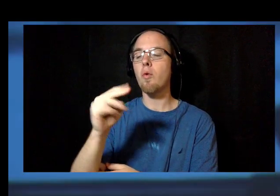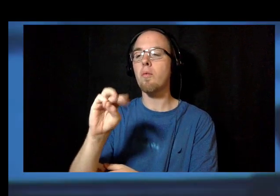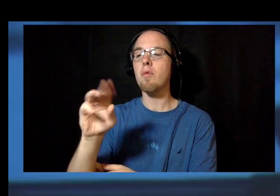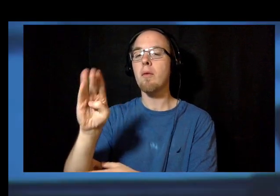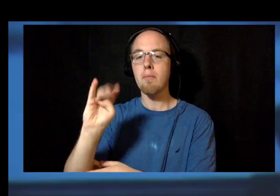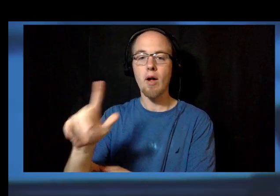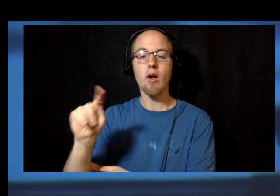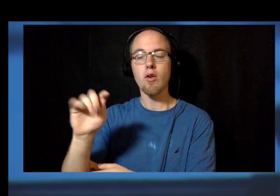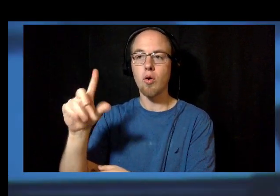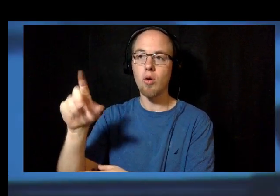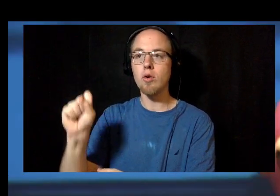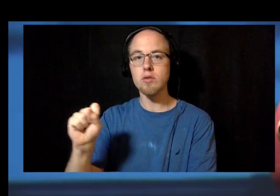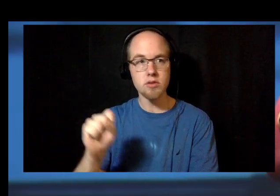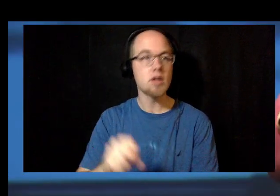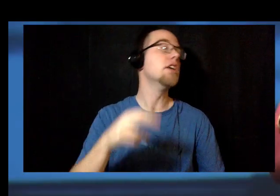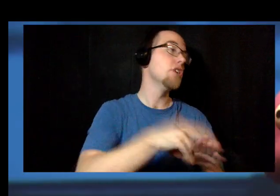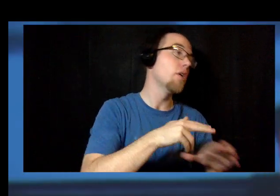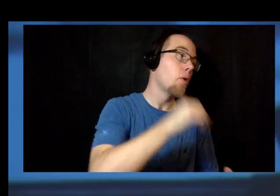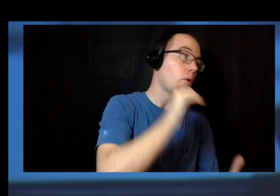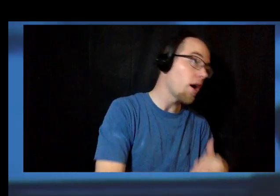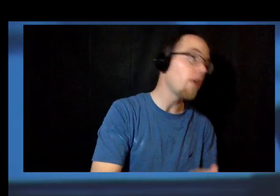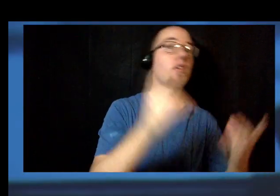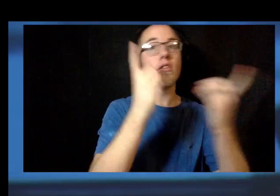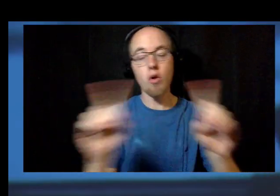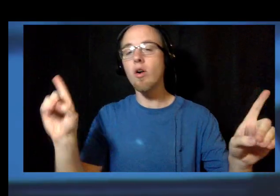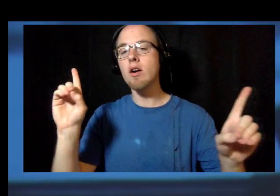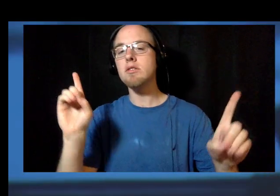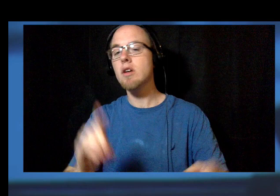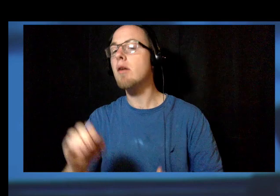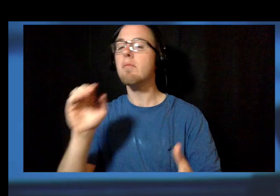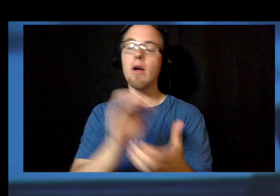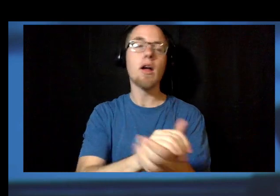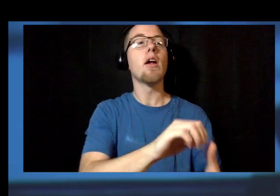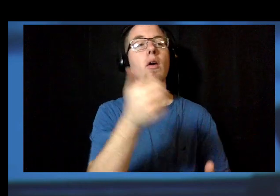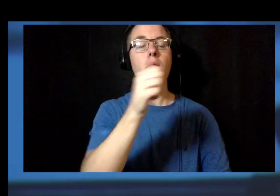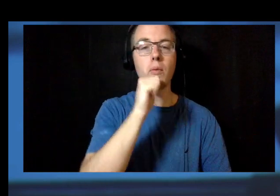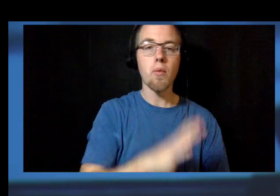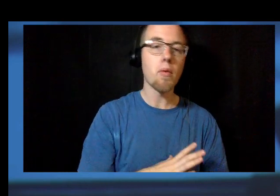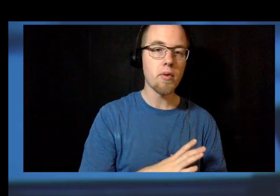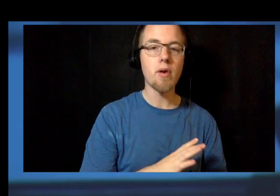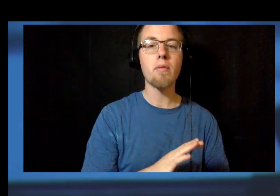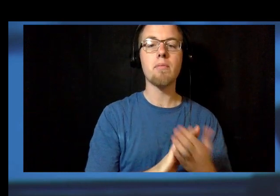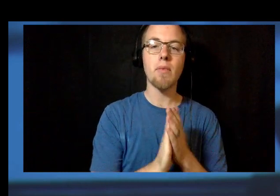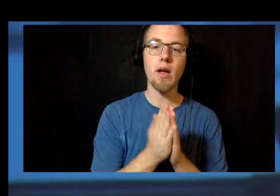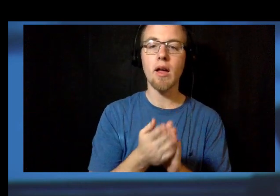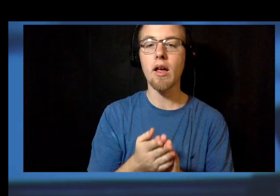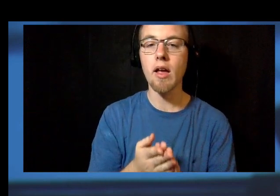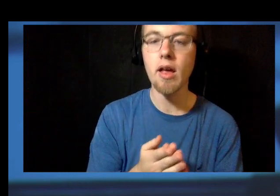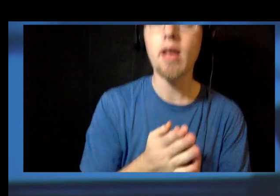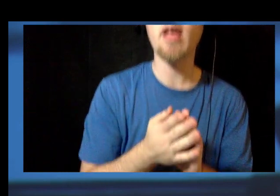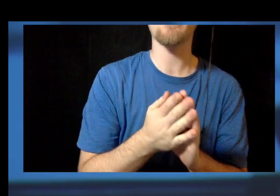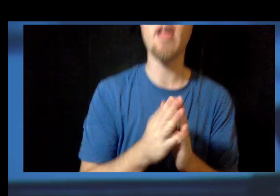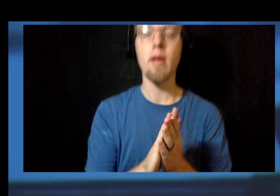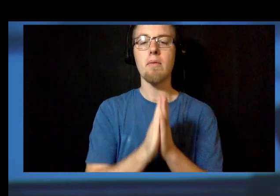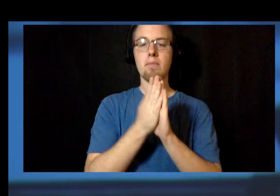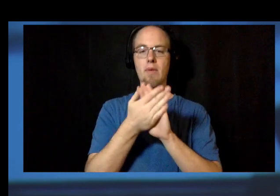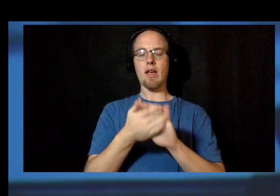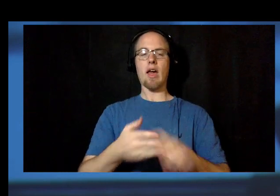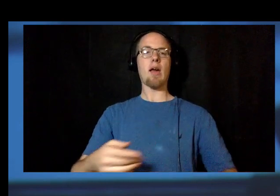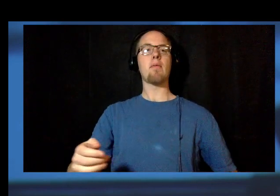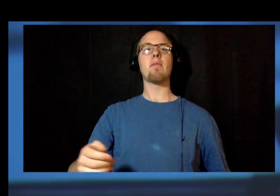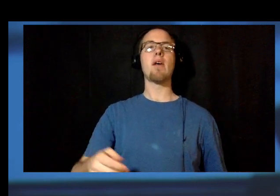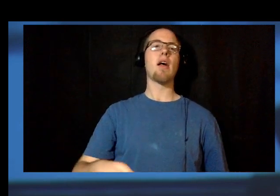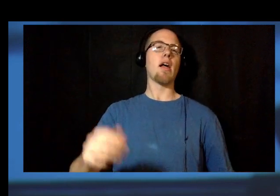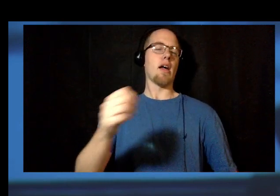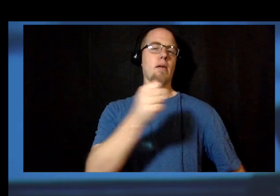wife, got divorced, married the other woman, became the self-appointed leader of a band of village militia outside of Paris, and